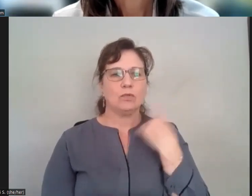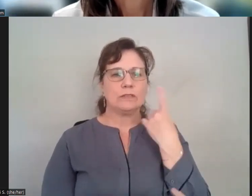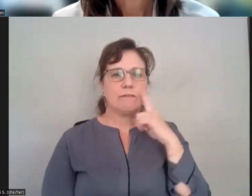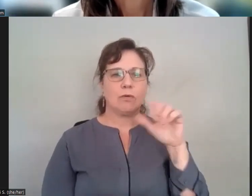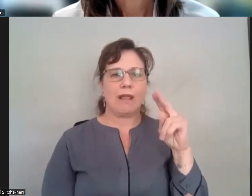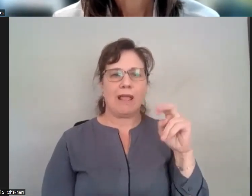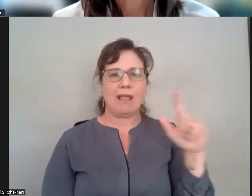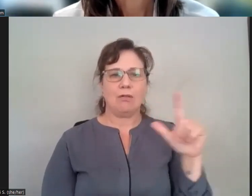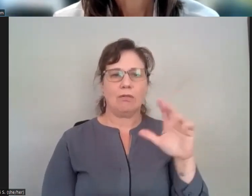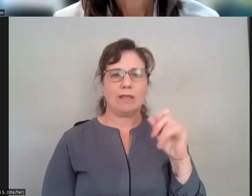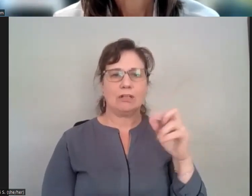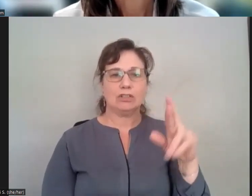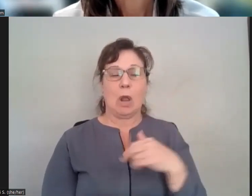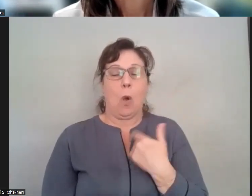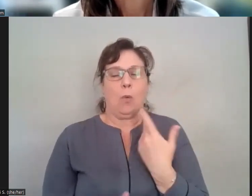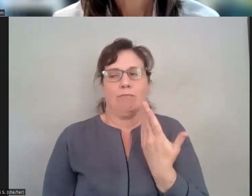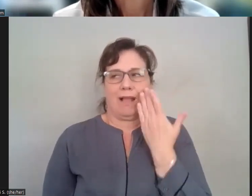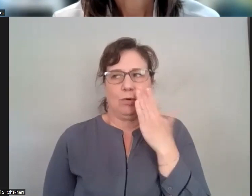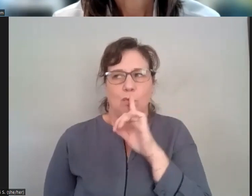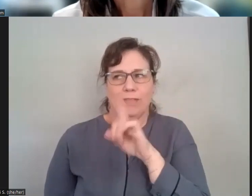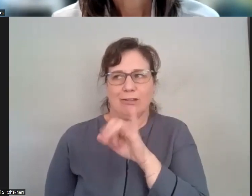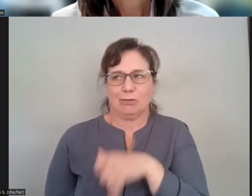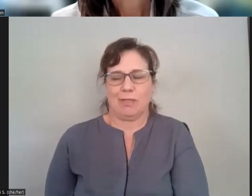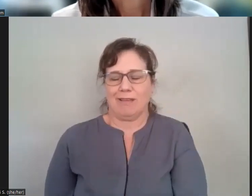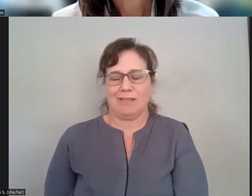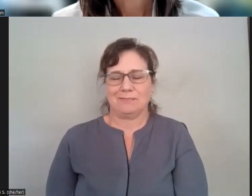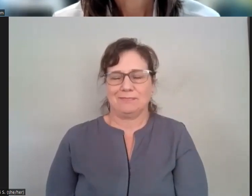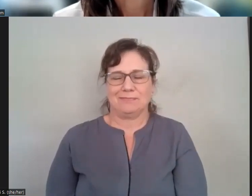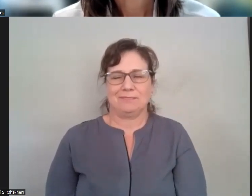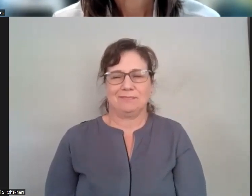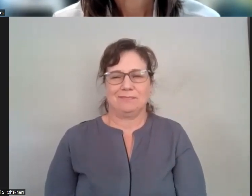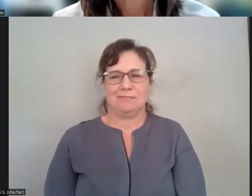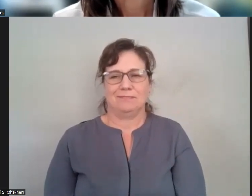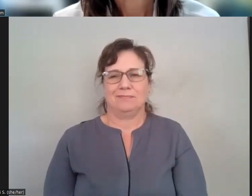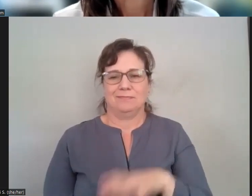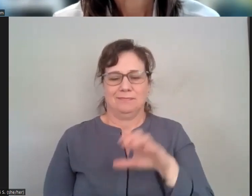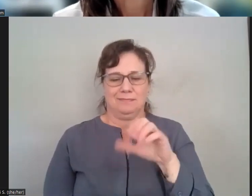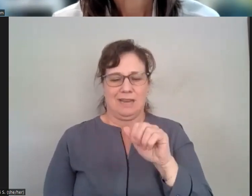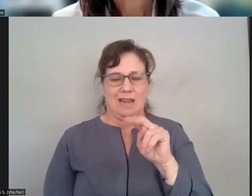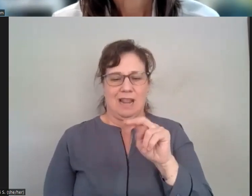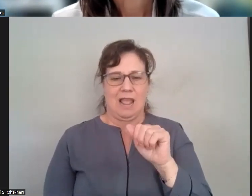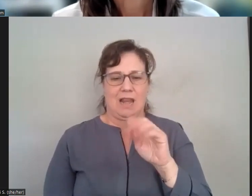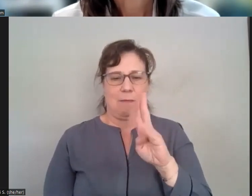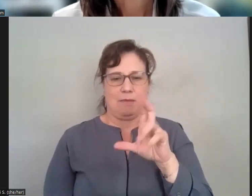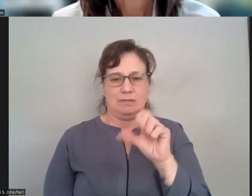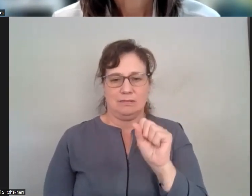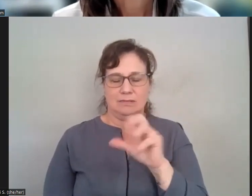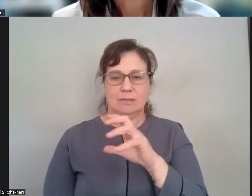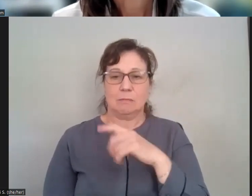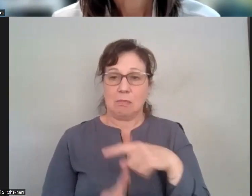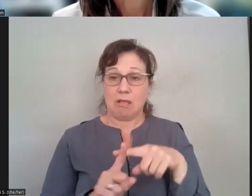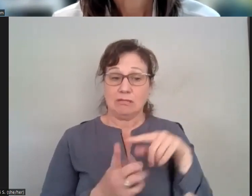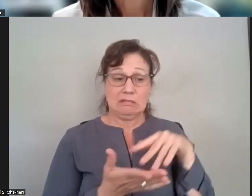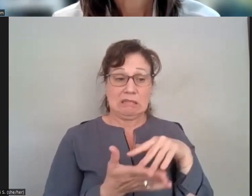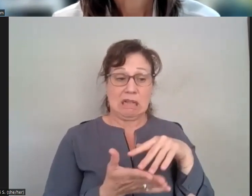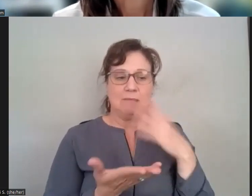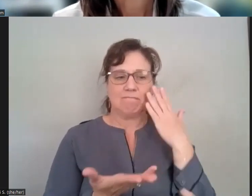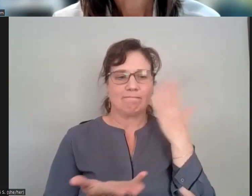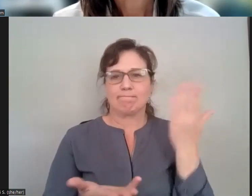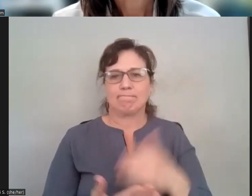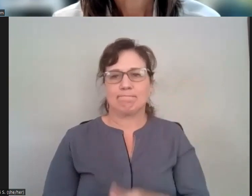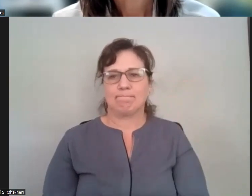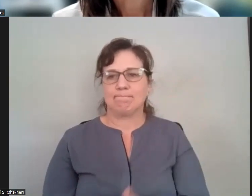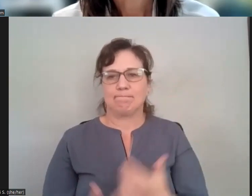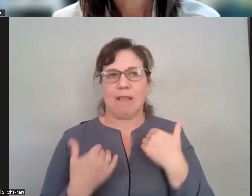don't have the answer to that one. And I don't know of any studies off the top of my head that have looked at that. That's a great question.